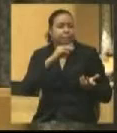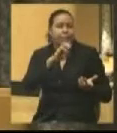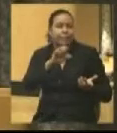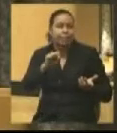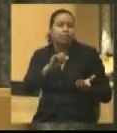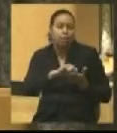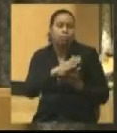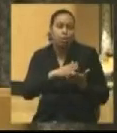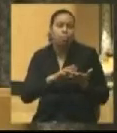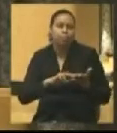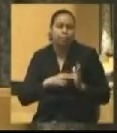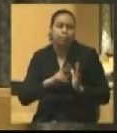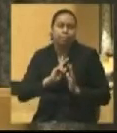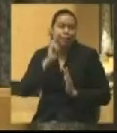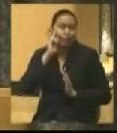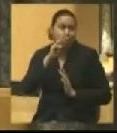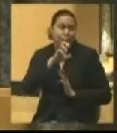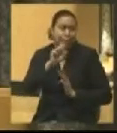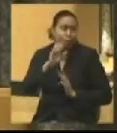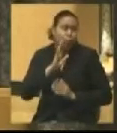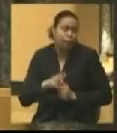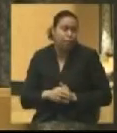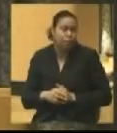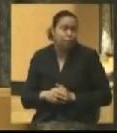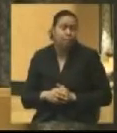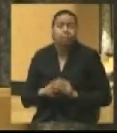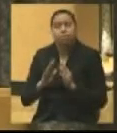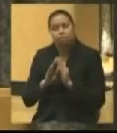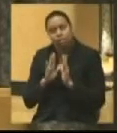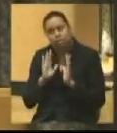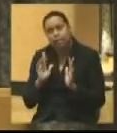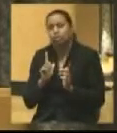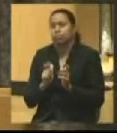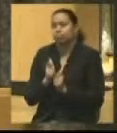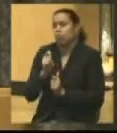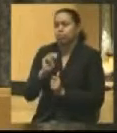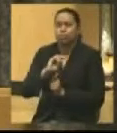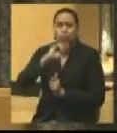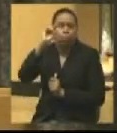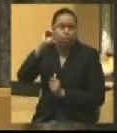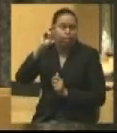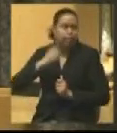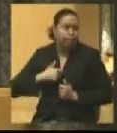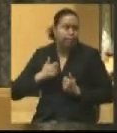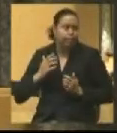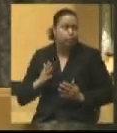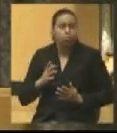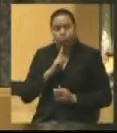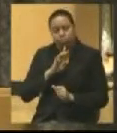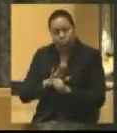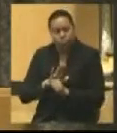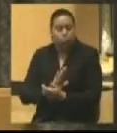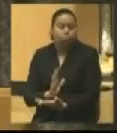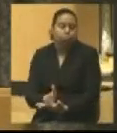It'd be a huge political mess because a clear majority of Northerners by then were absolutely committed to the destruction